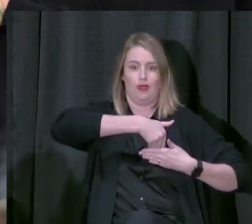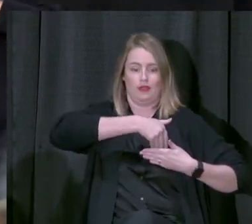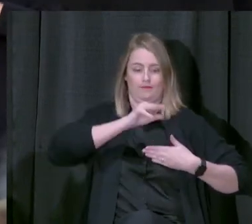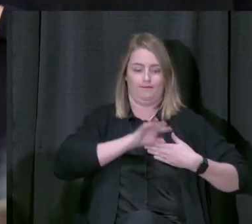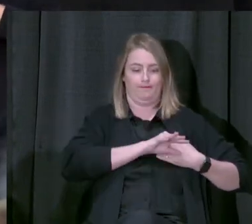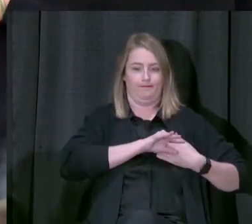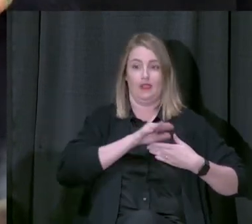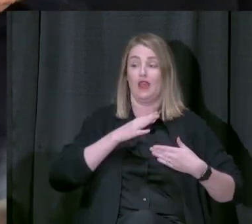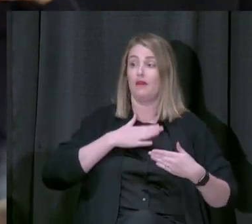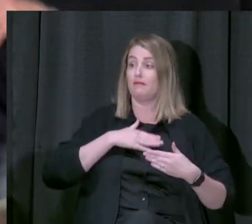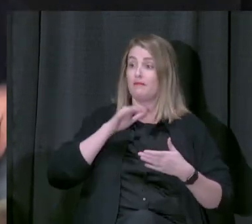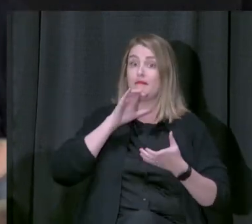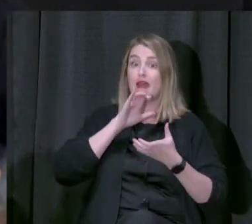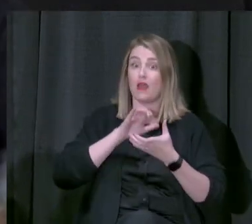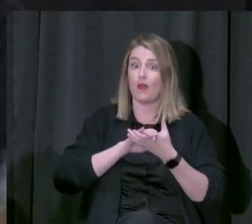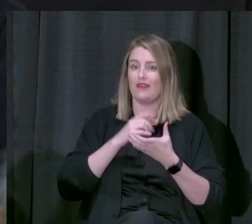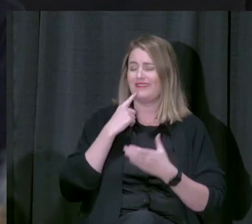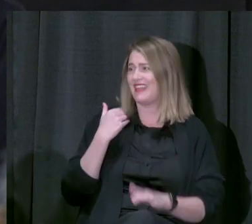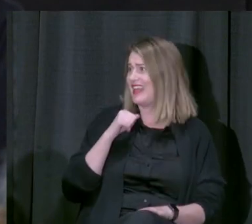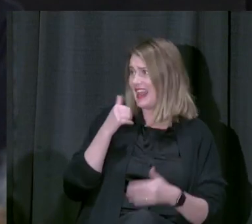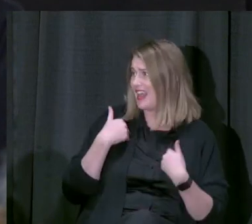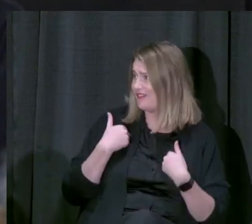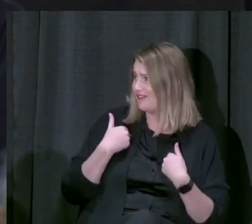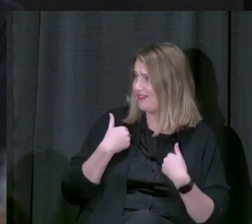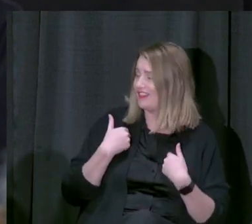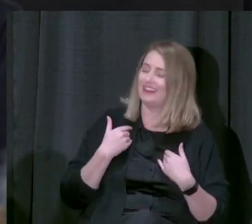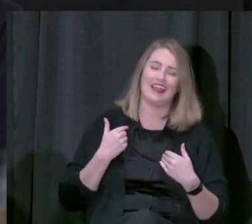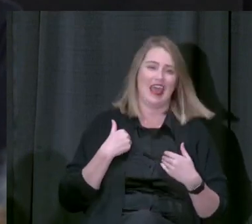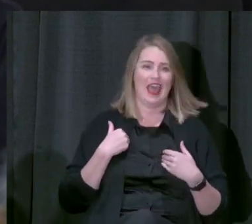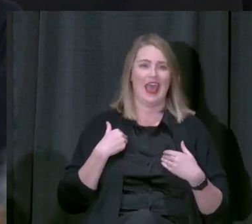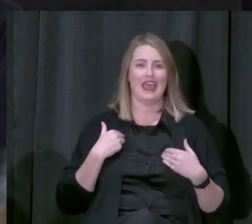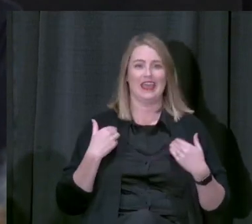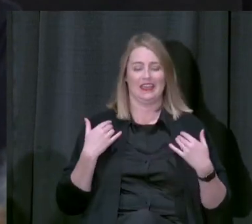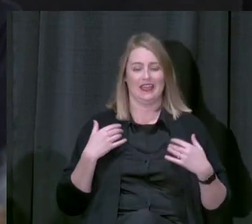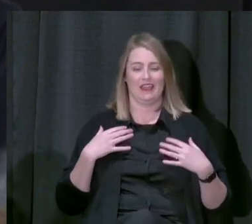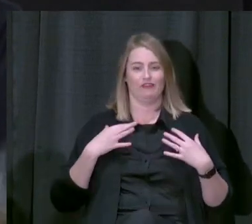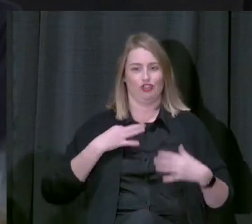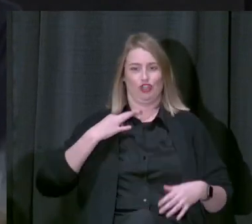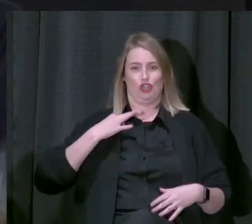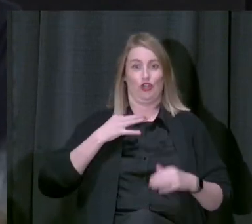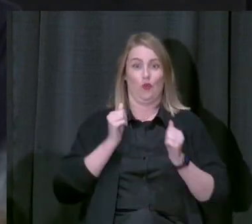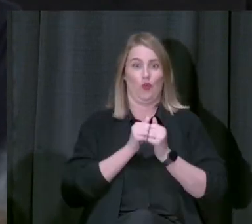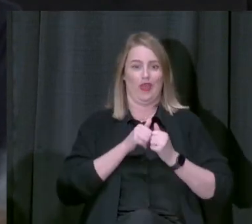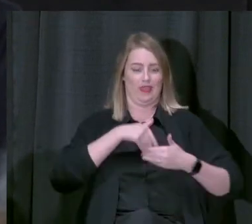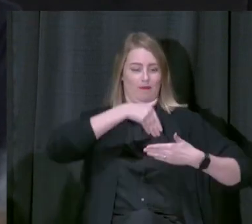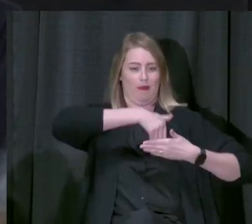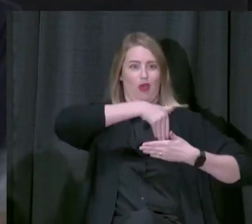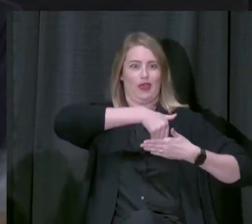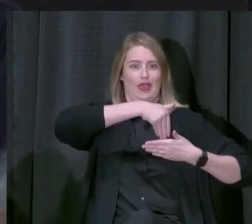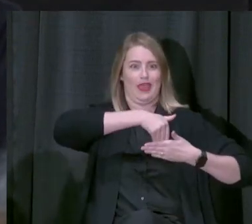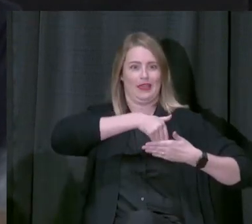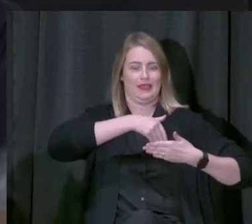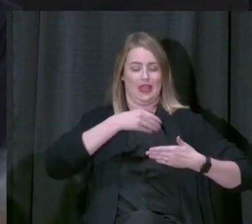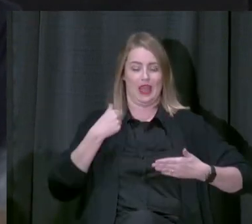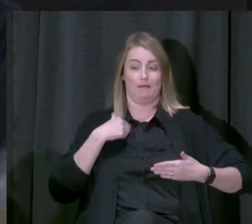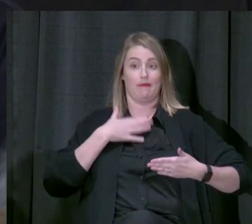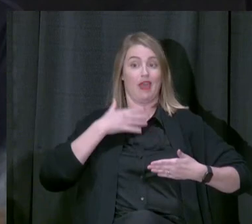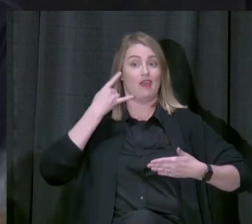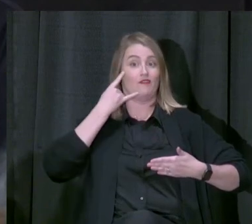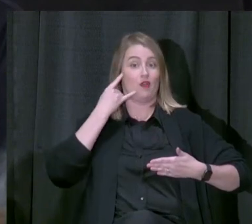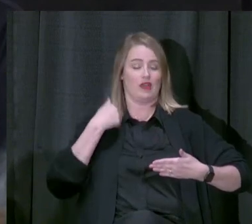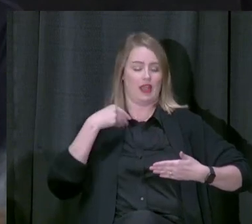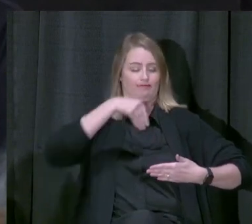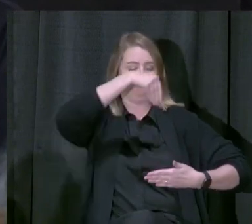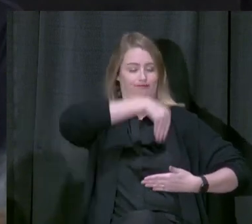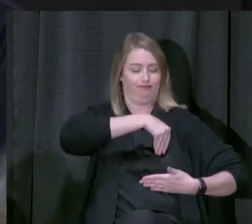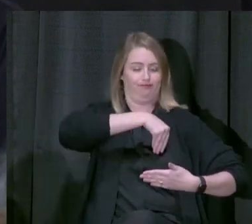me that she doesn't have many of those. I do. I make sure and buy shirts with a pocket, so I drop the phone in there, the camera's peeking out, and I can